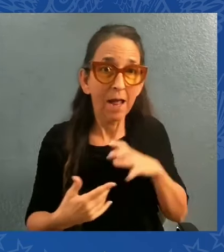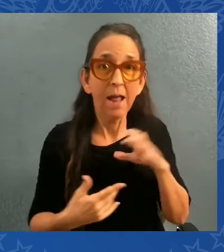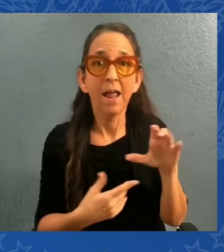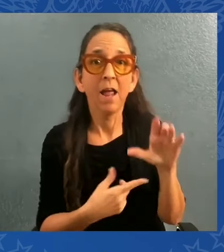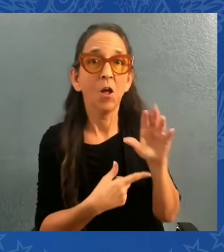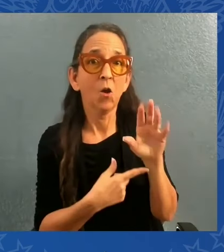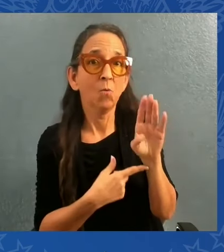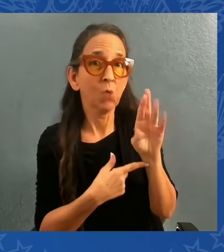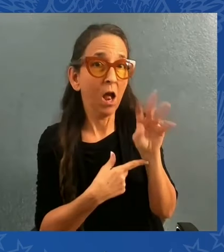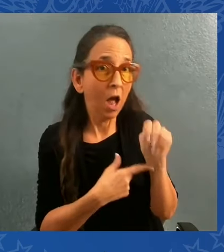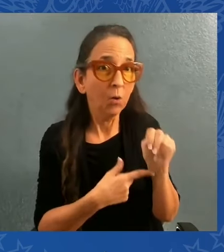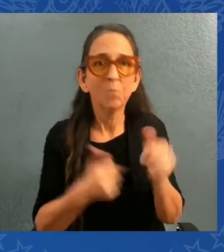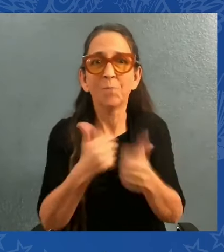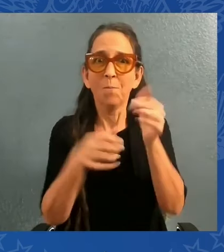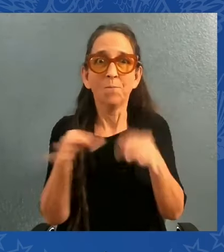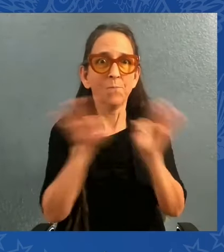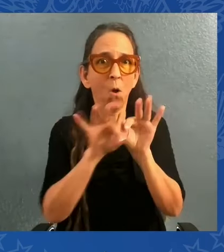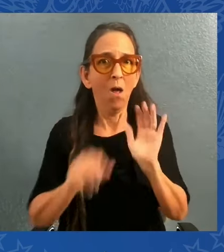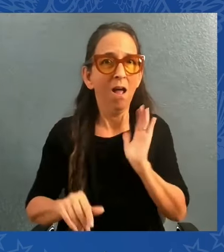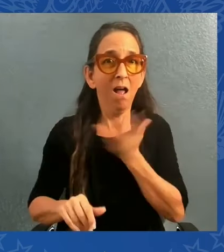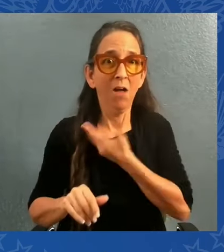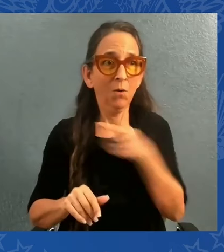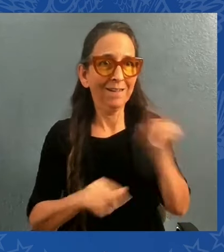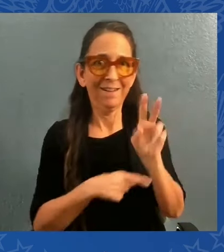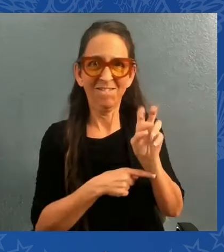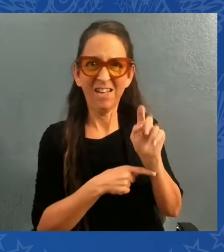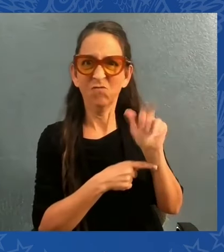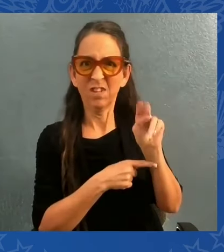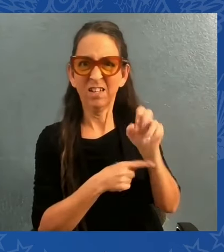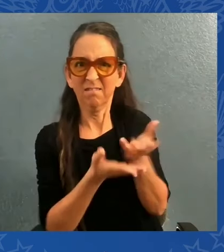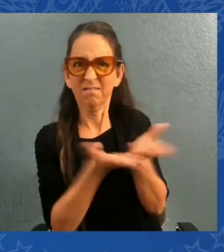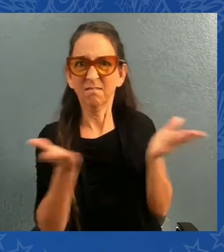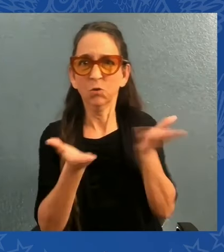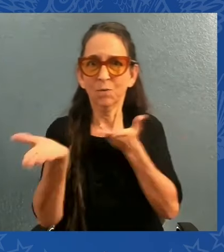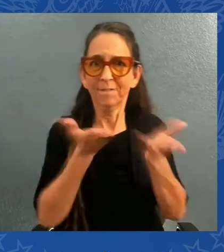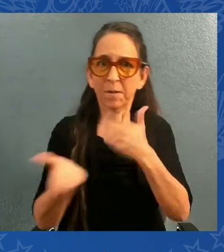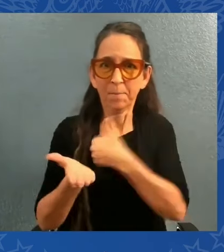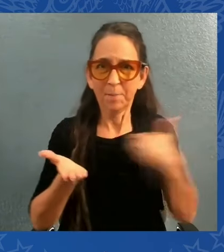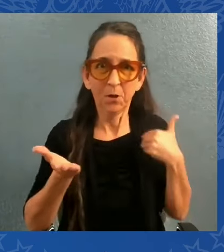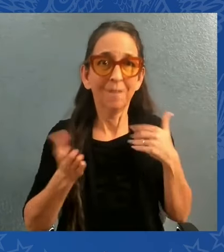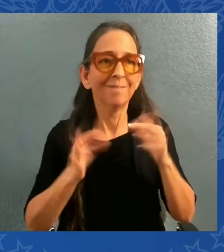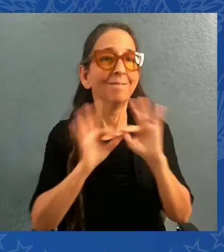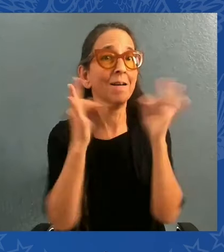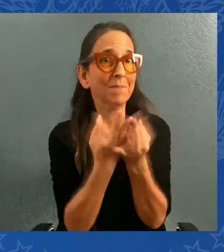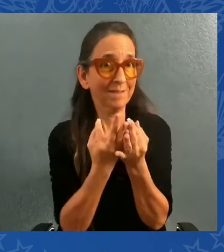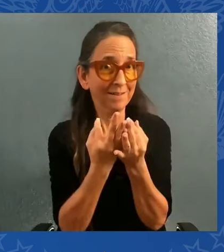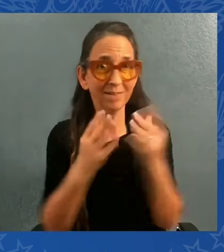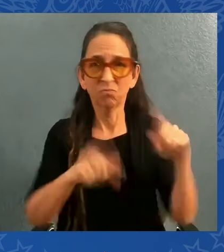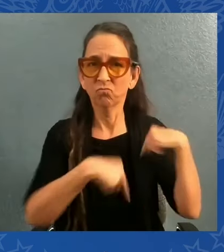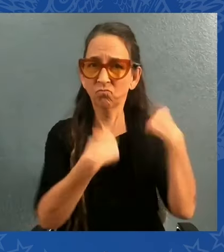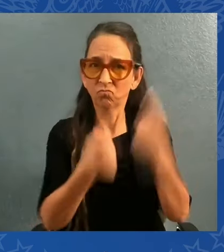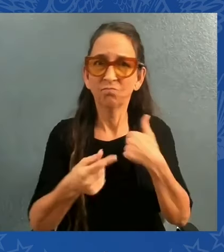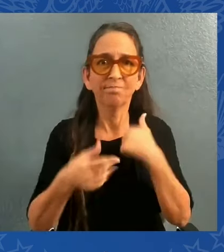veterans, service members, and their families. I've said it many times before. I got in trouble for